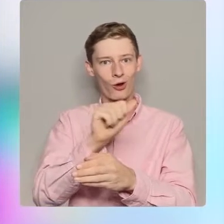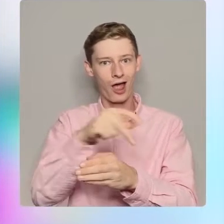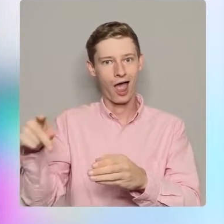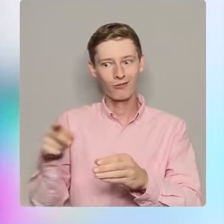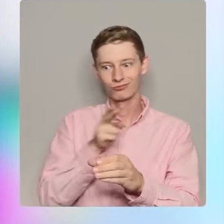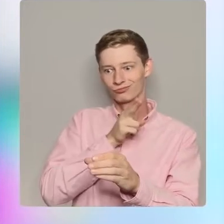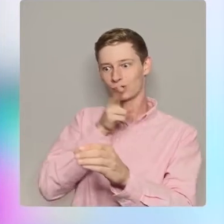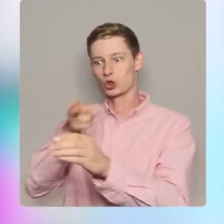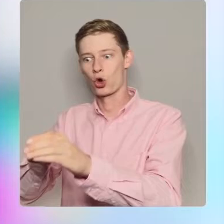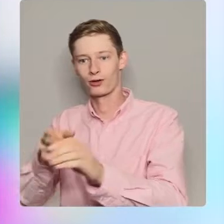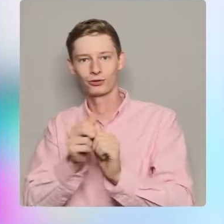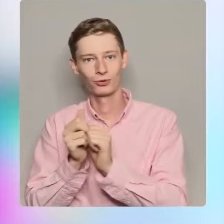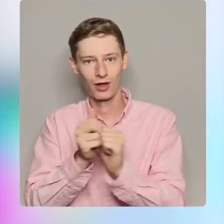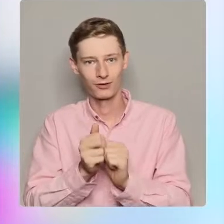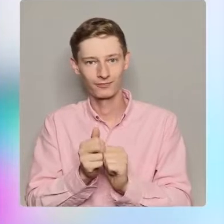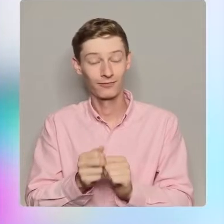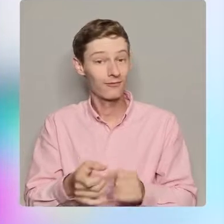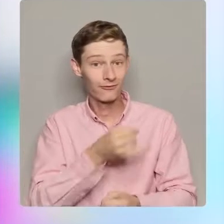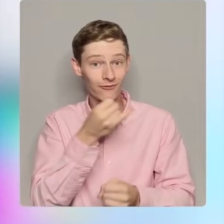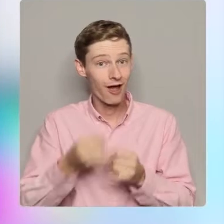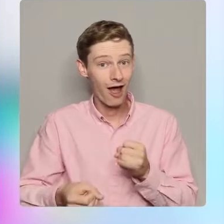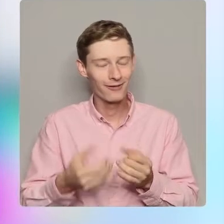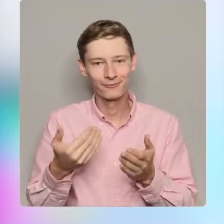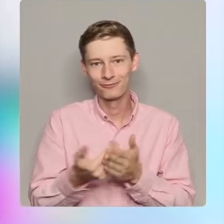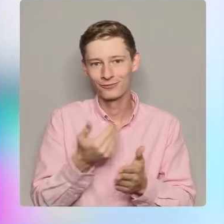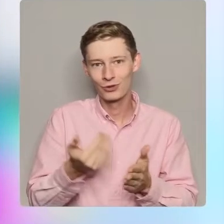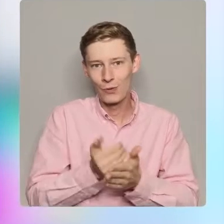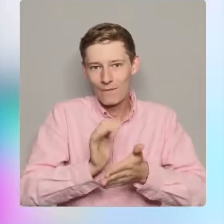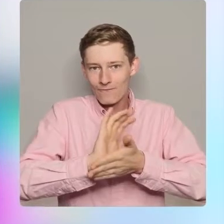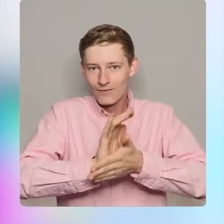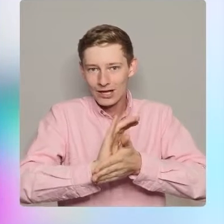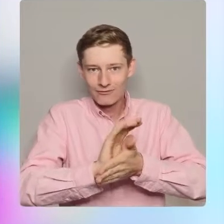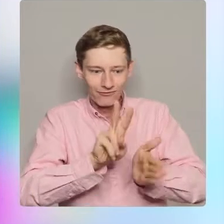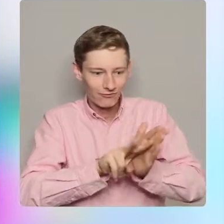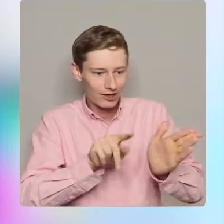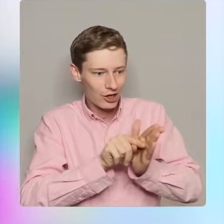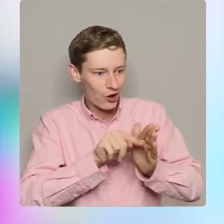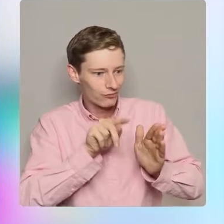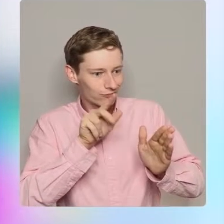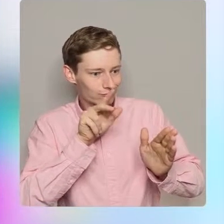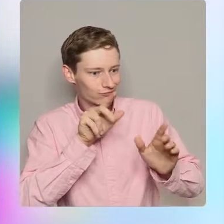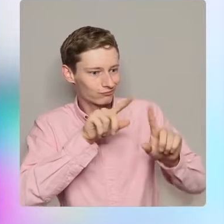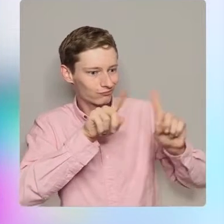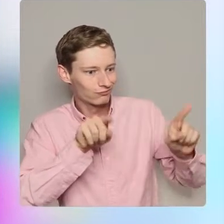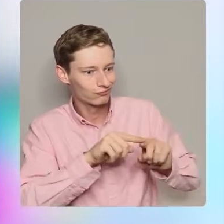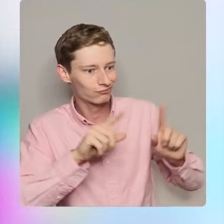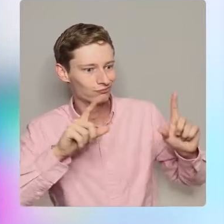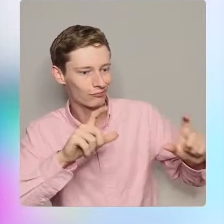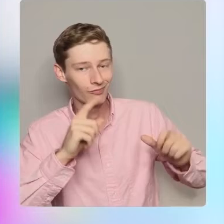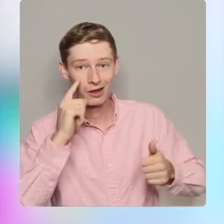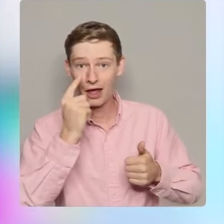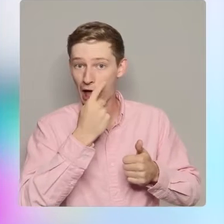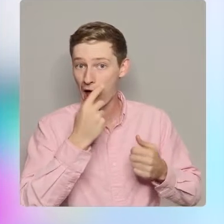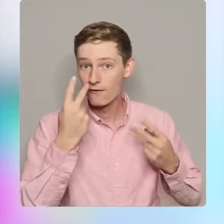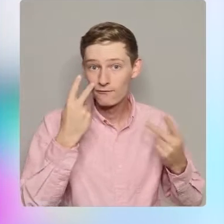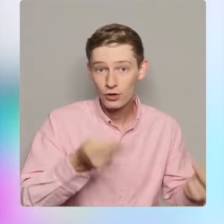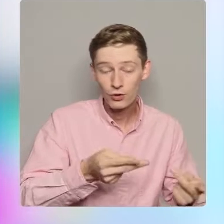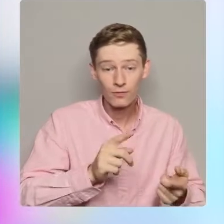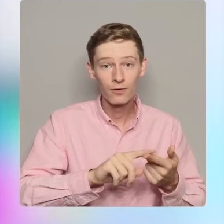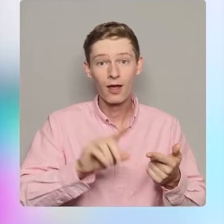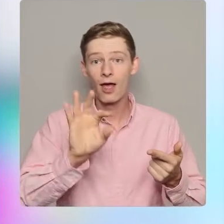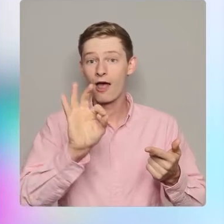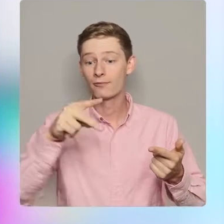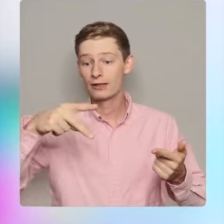Finally, we've added new video capture settings that give you the ability to select iView, video resolution, frames per